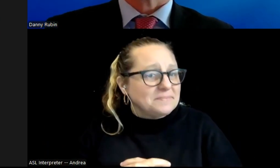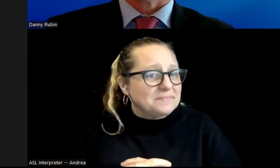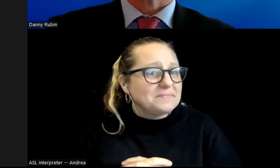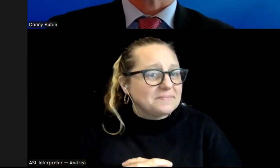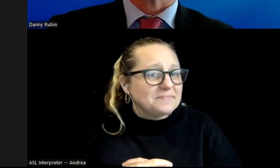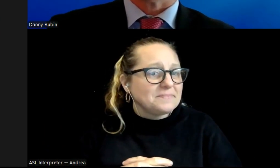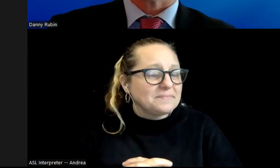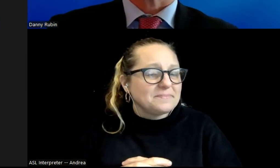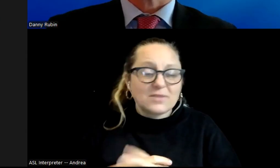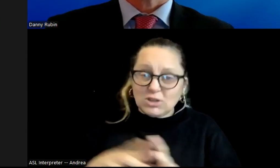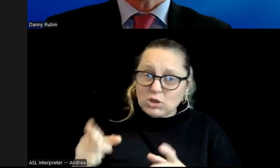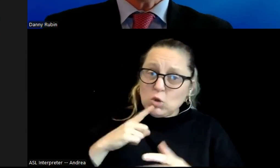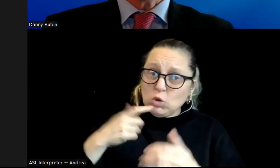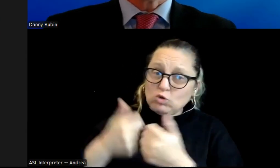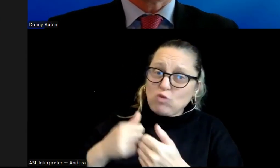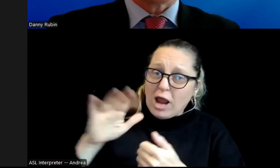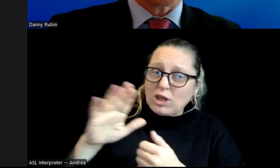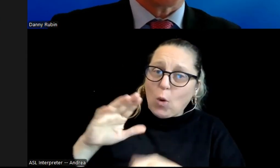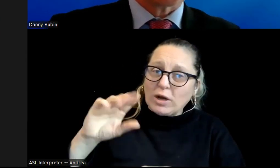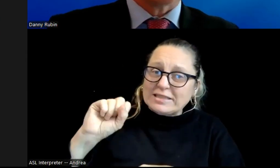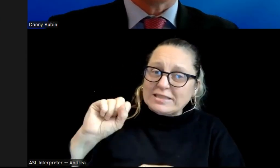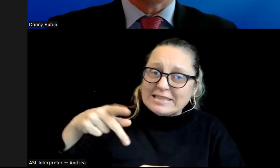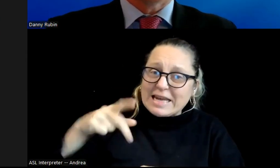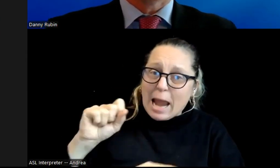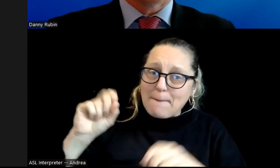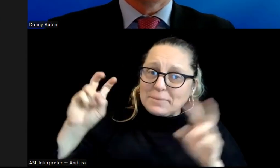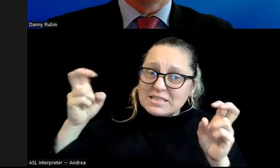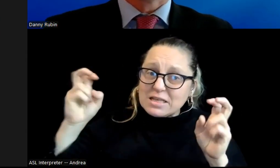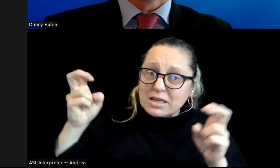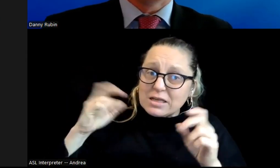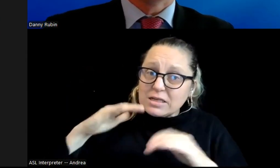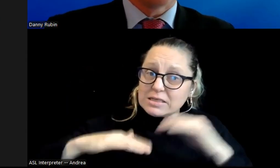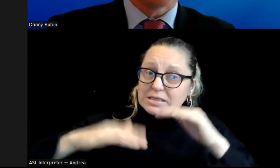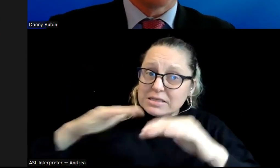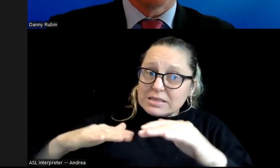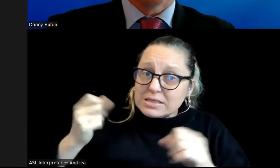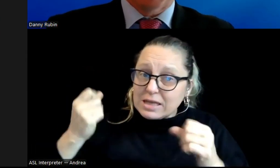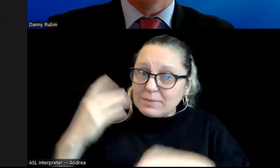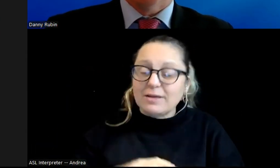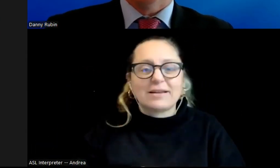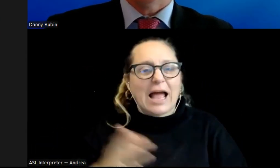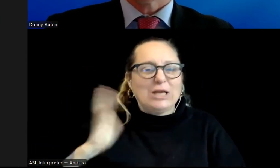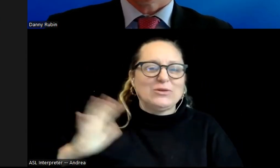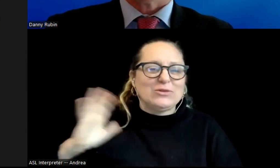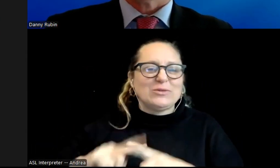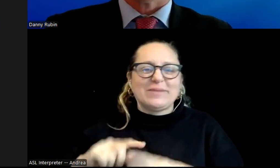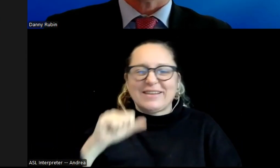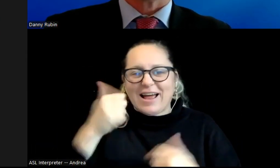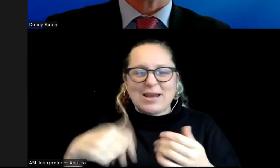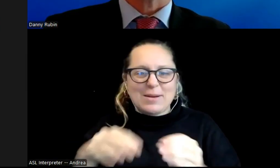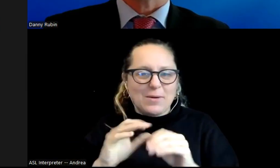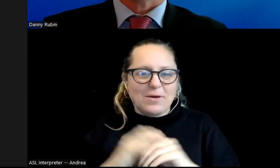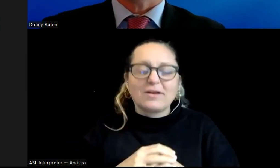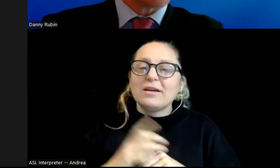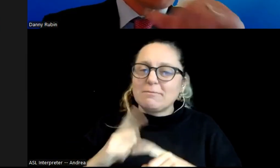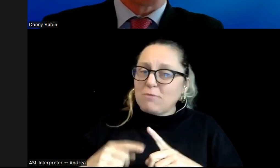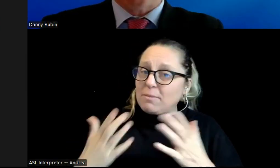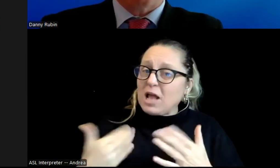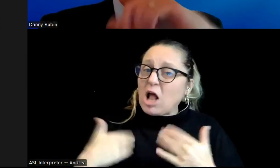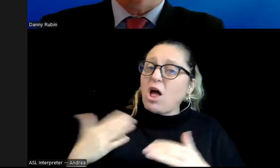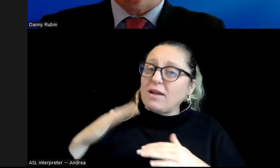exercise. Do you track your steps? I don't, I used to, but I don't anymore. Probably a lot of steps,